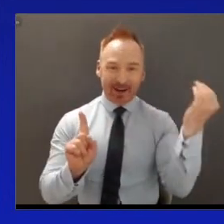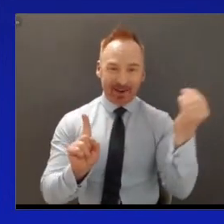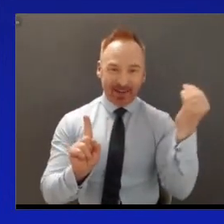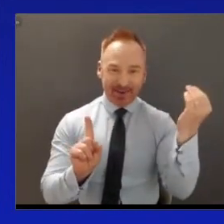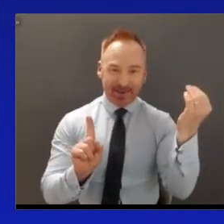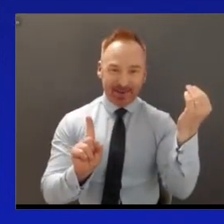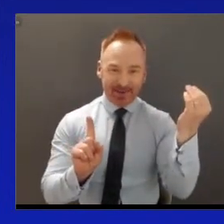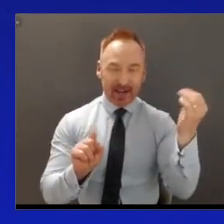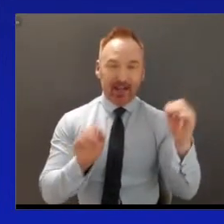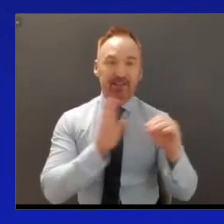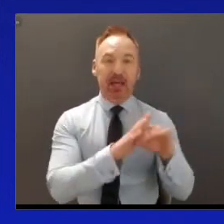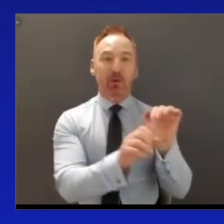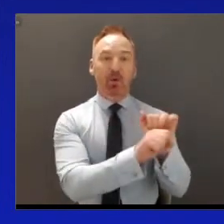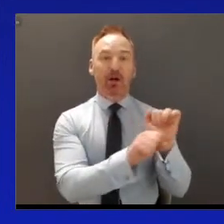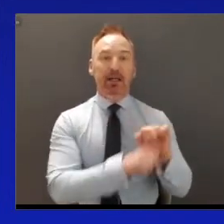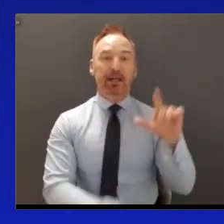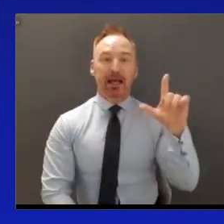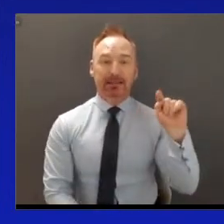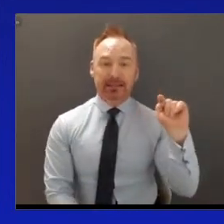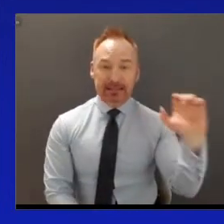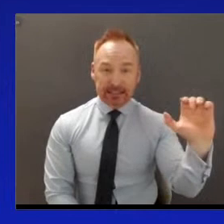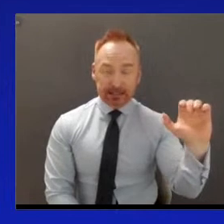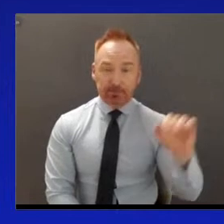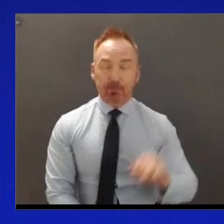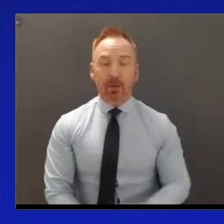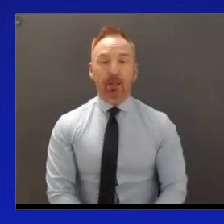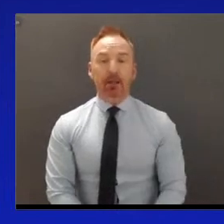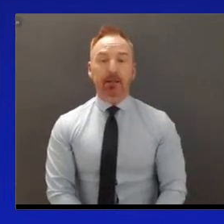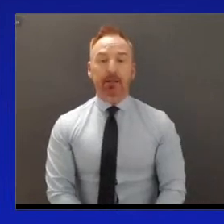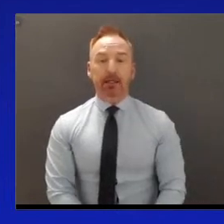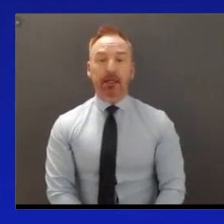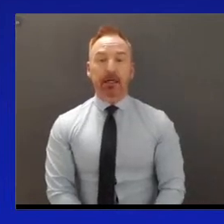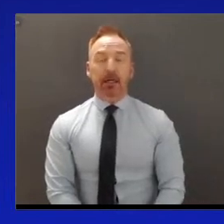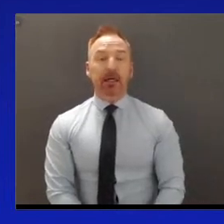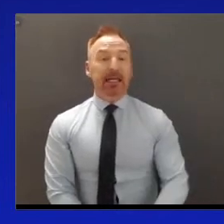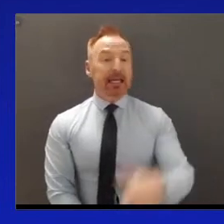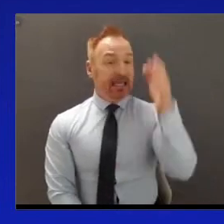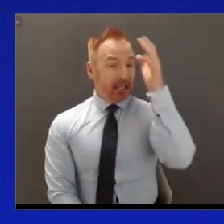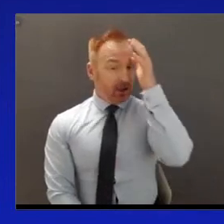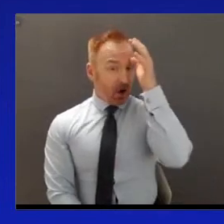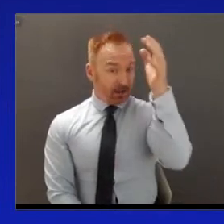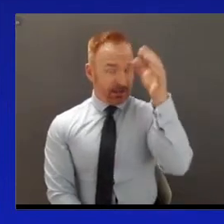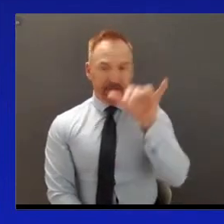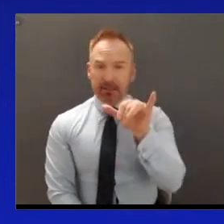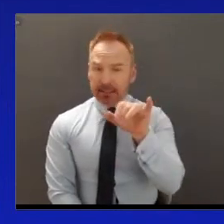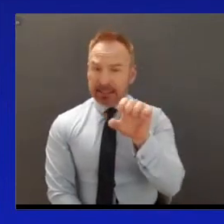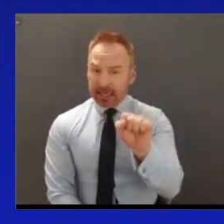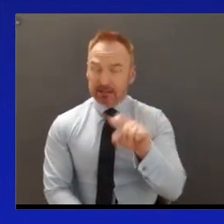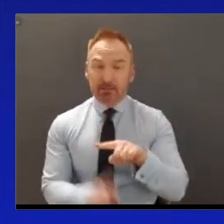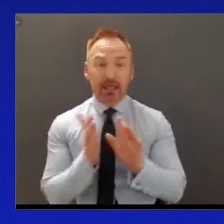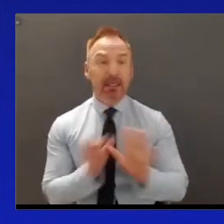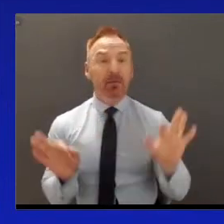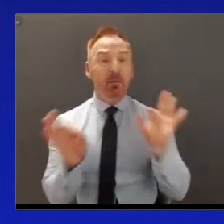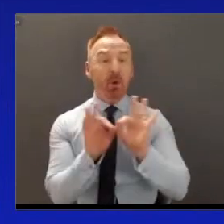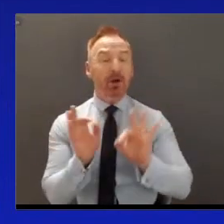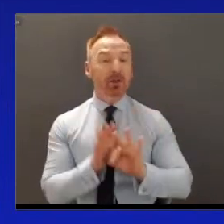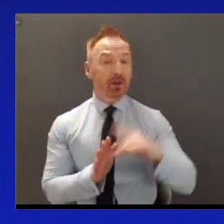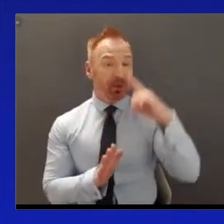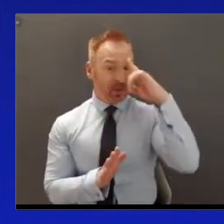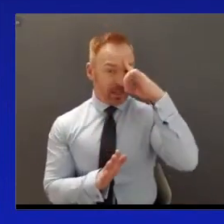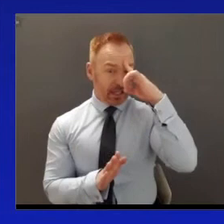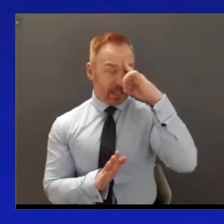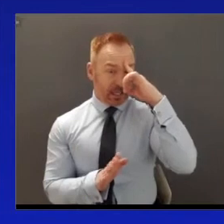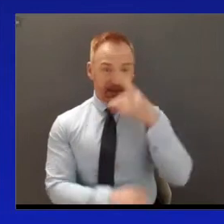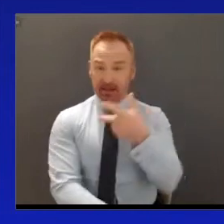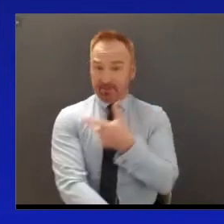our long-term care facilities. Yes, in theory, we have to remember that in very simple terms, to put it, the vaccine is a